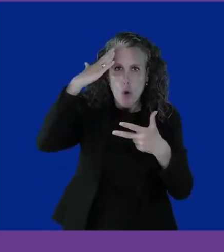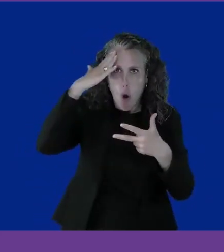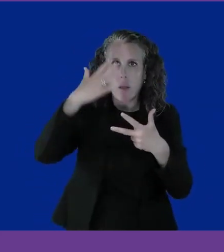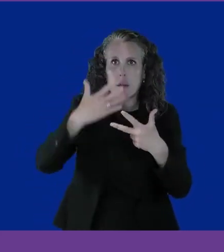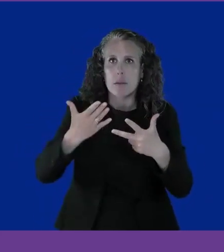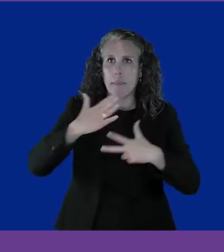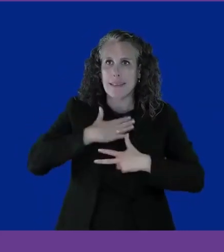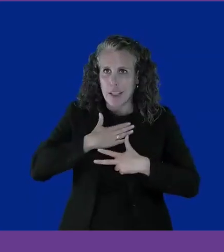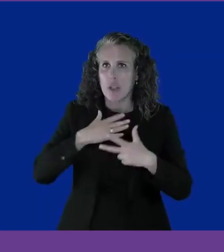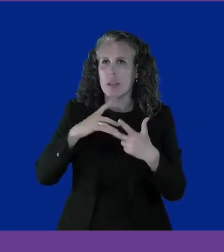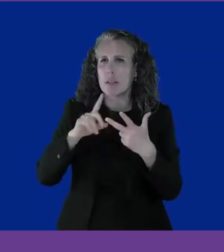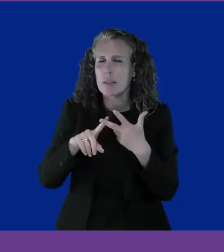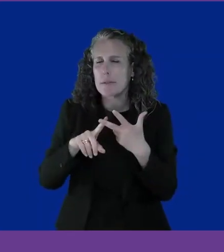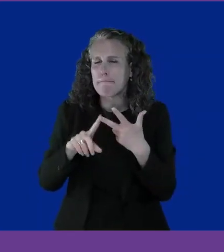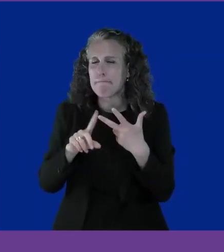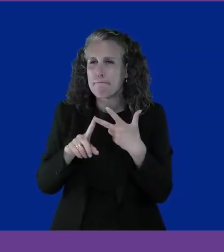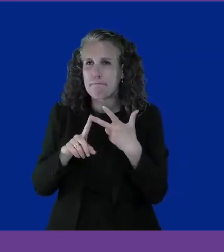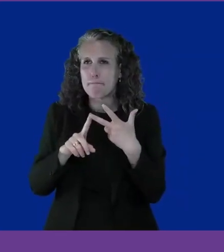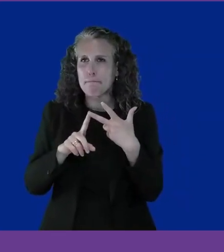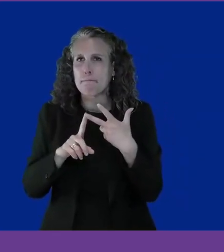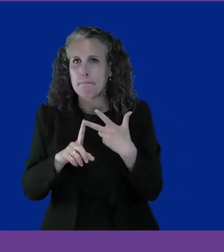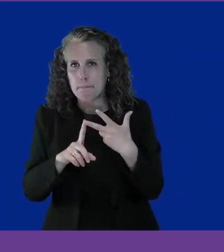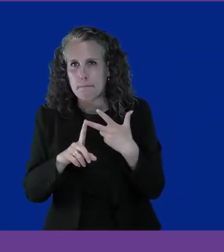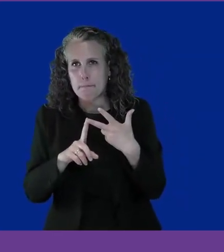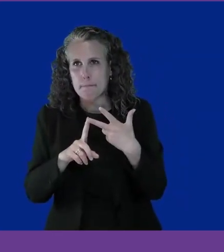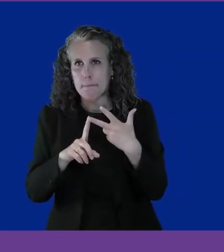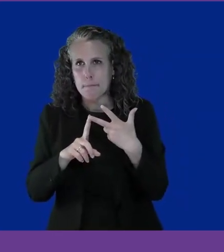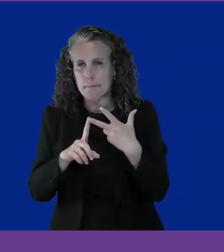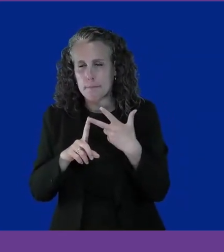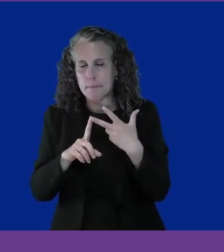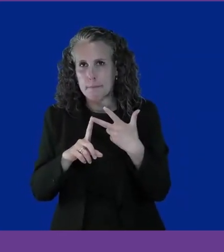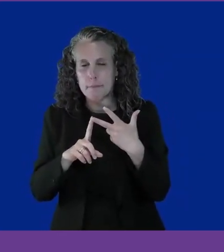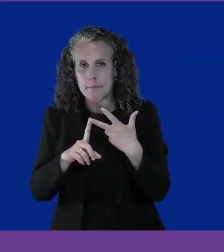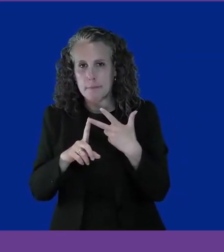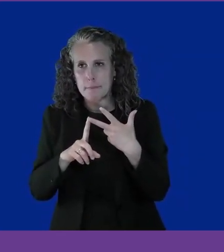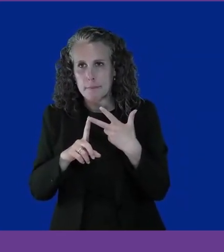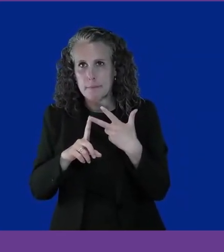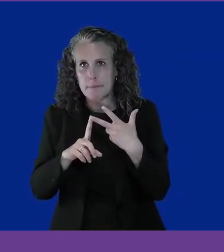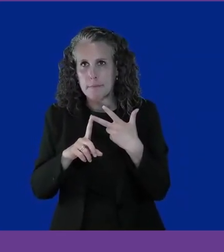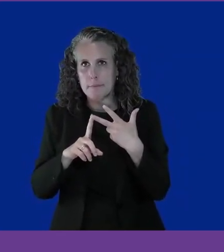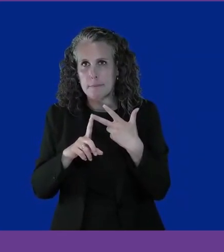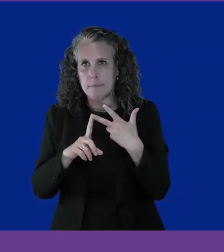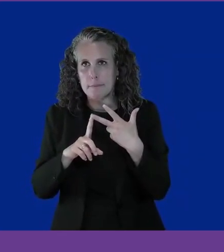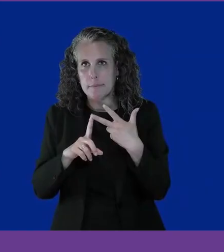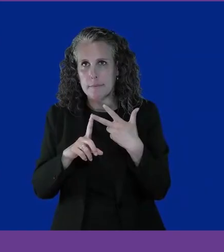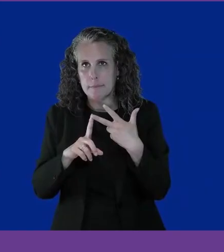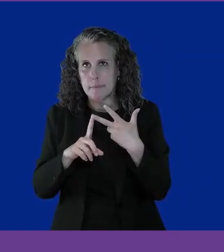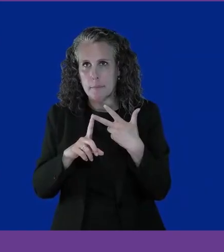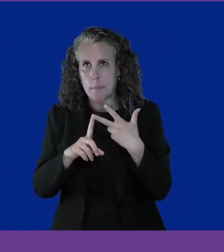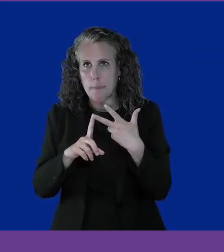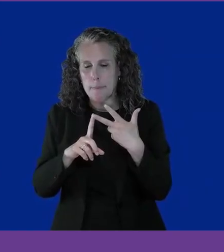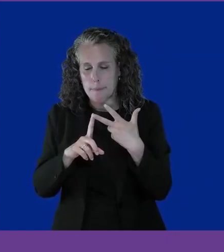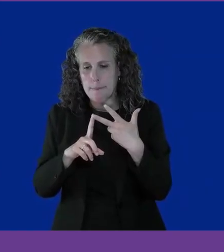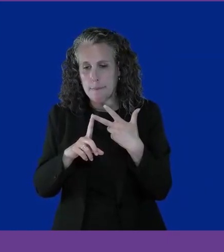inherence. And that this was perhaps, according to, again, this feedback we have received, this could be